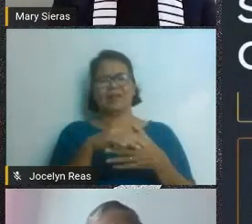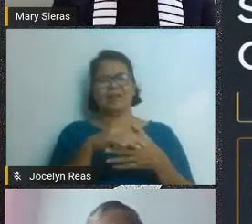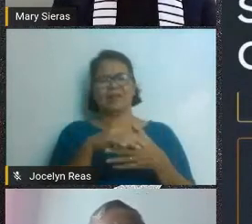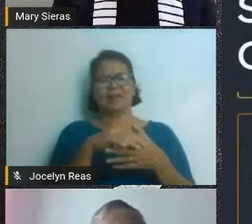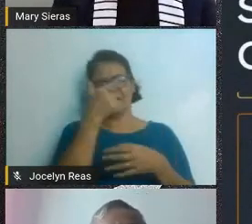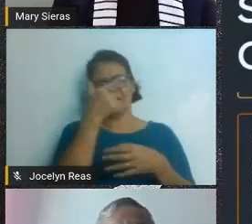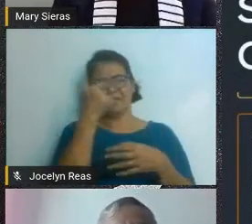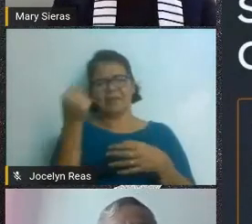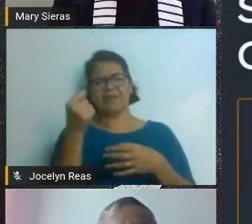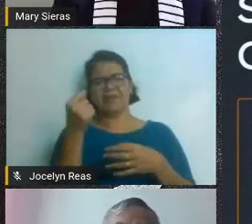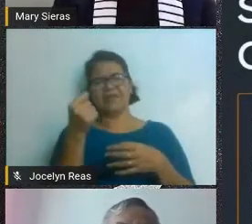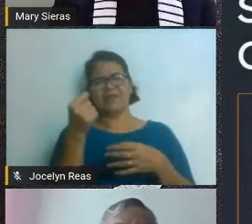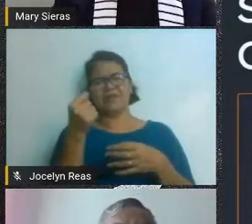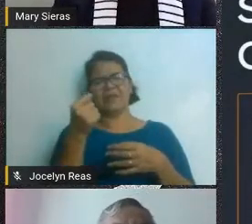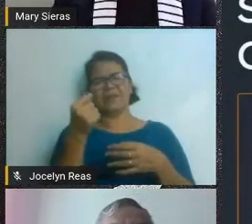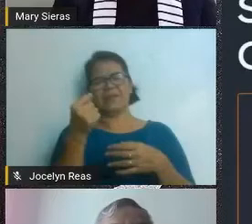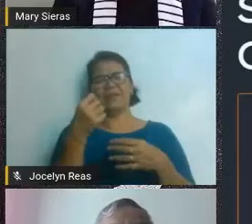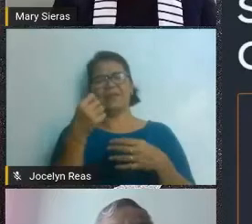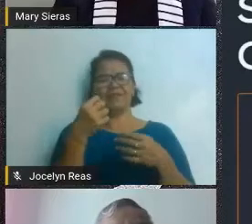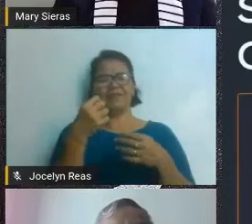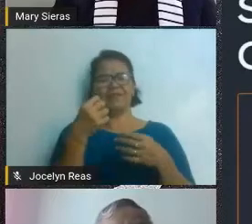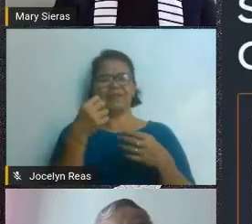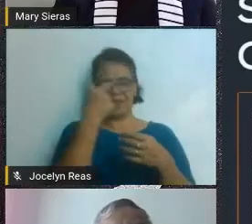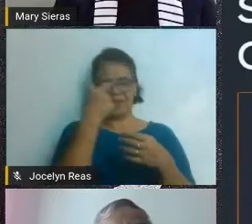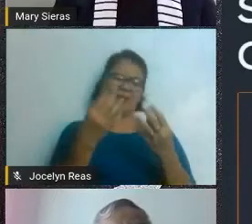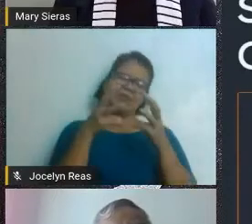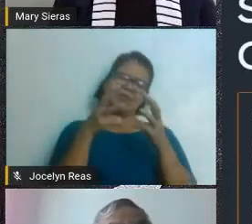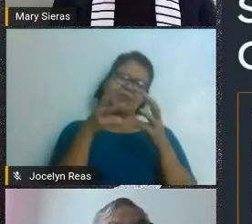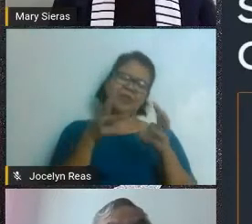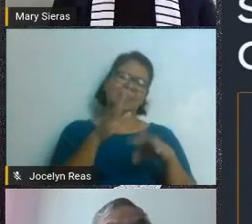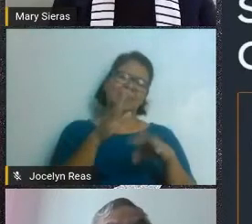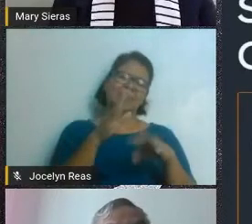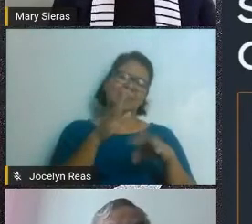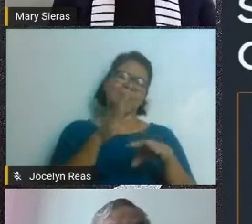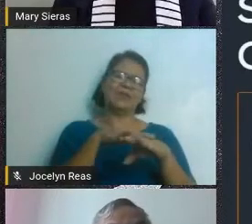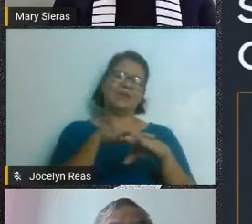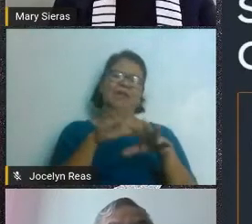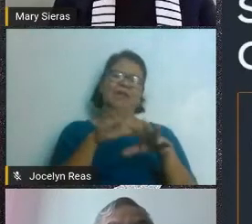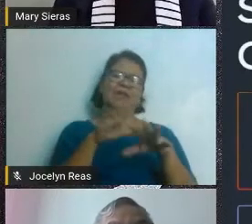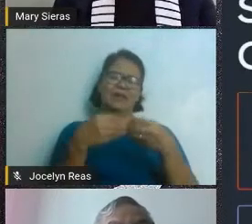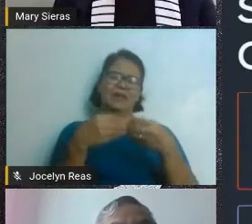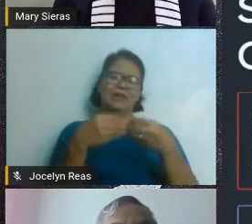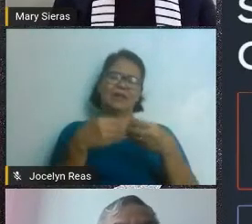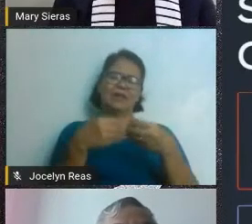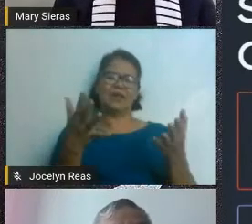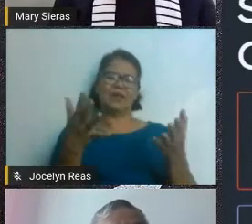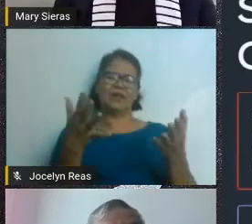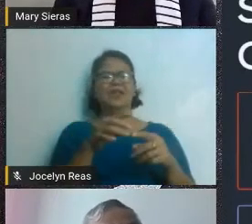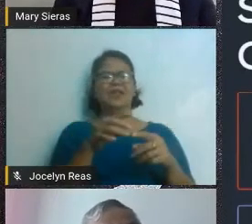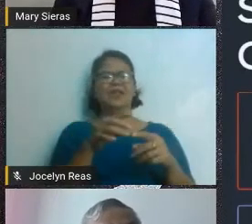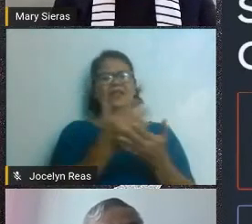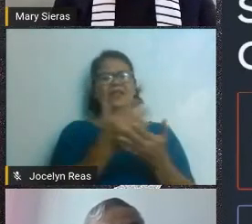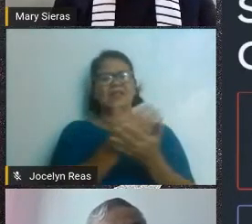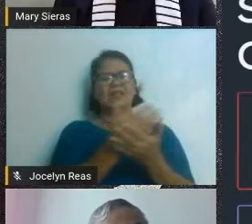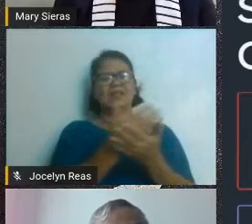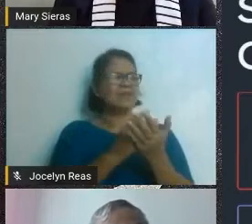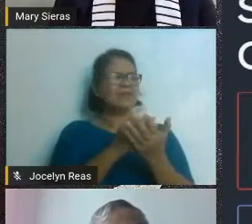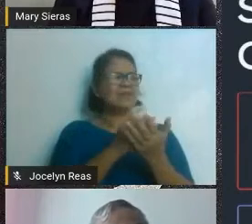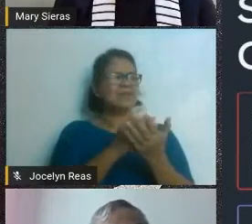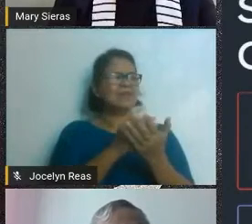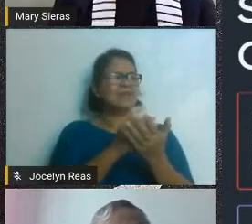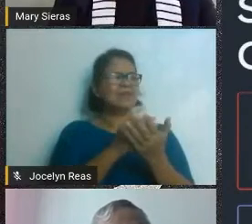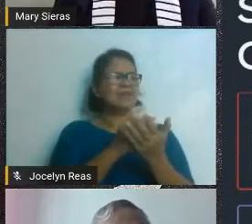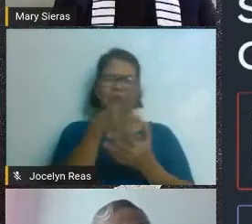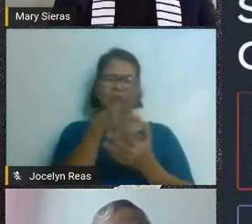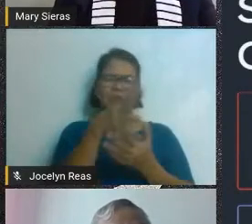etc. And then hindi naman siya, sinabi lang na if we have to do that, 27 billion yata ang budget.